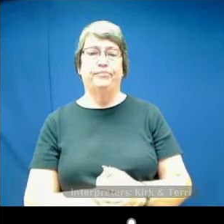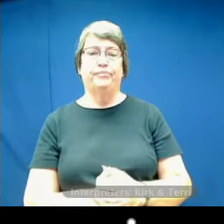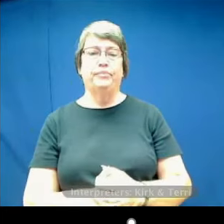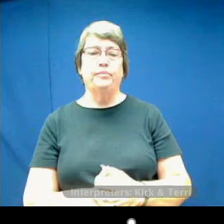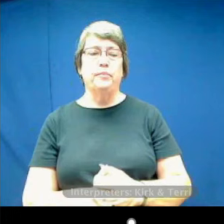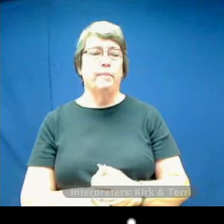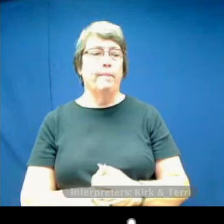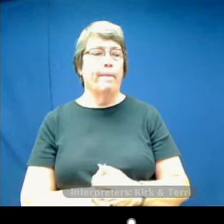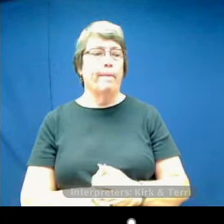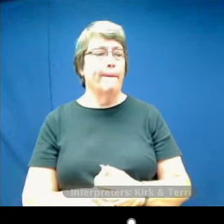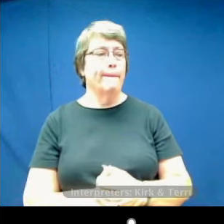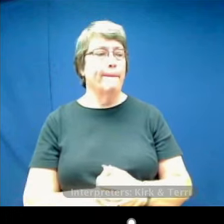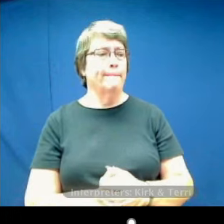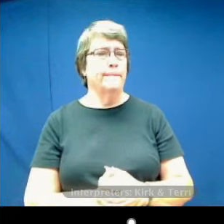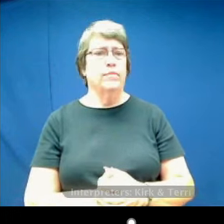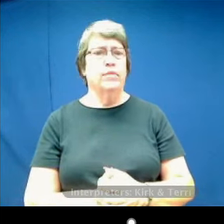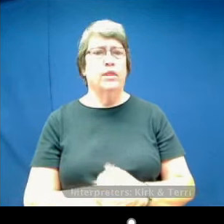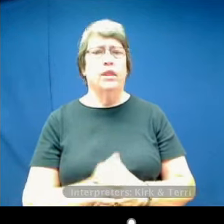There's only